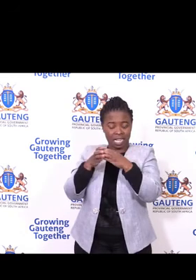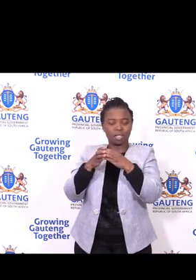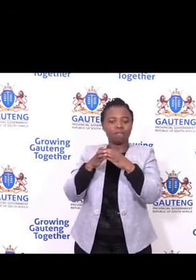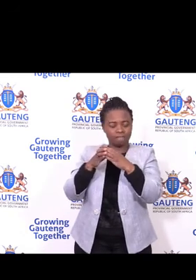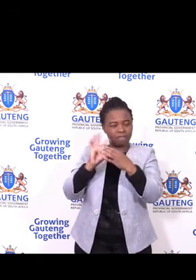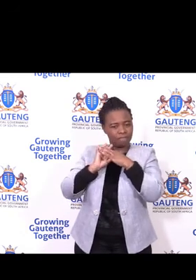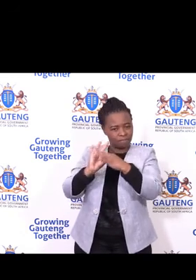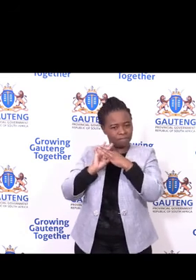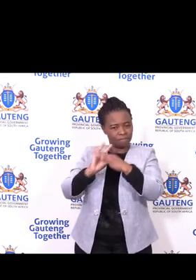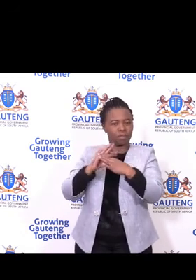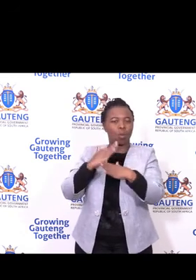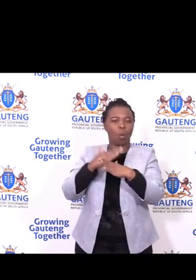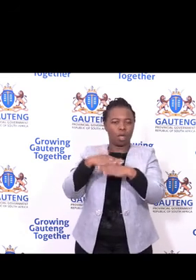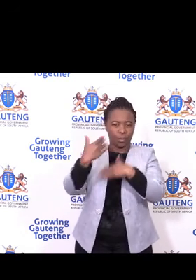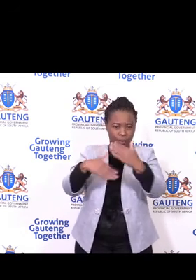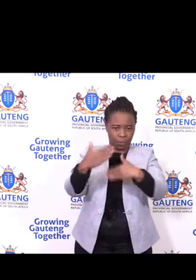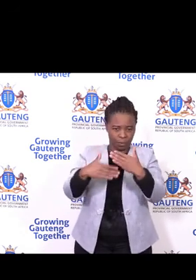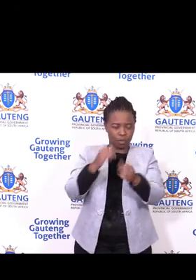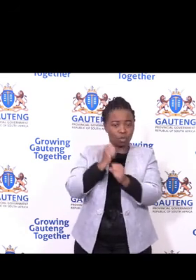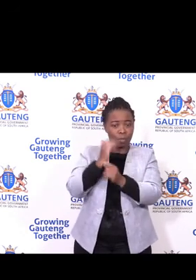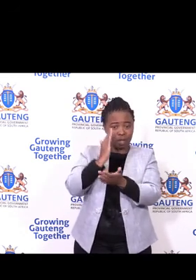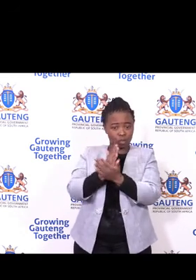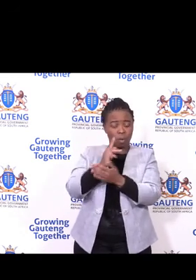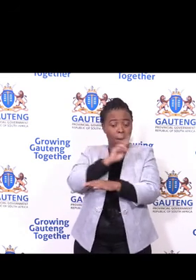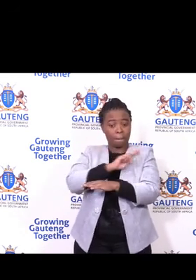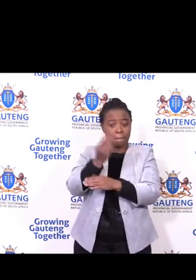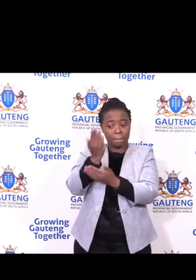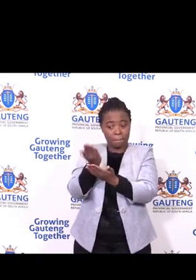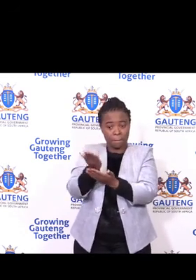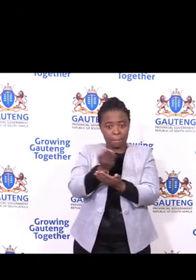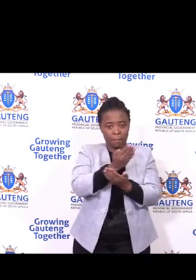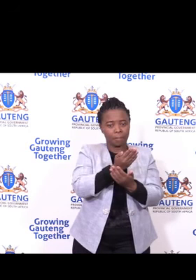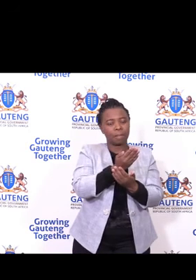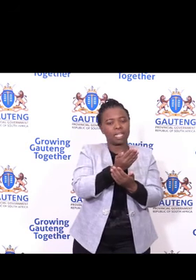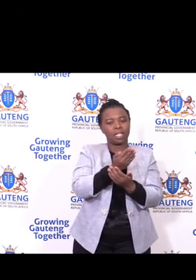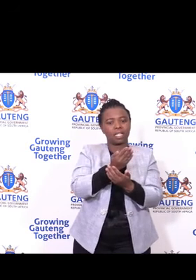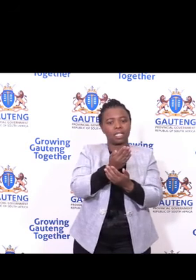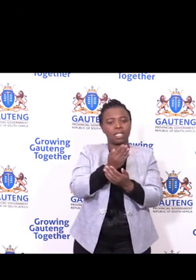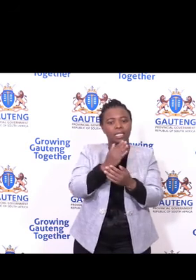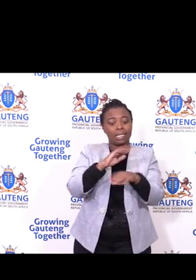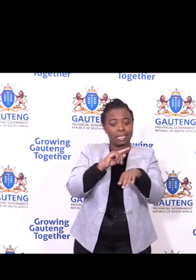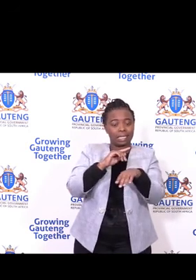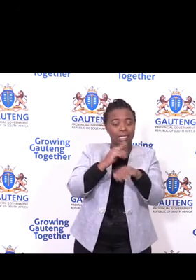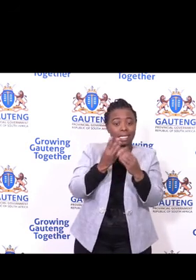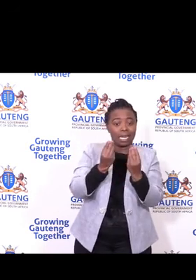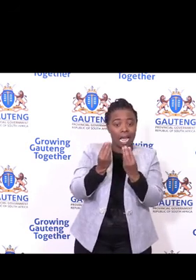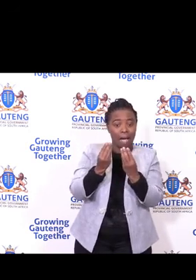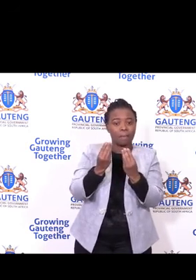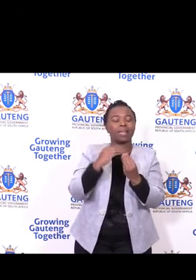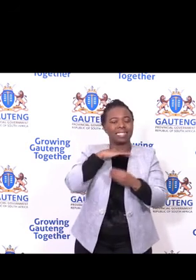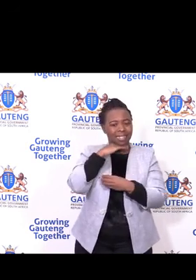the bed capacity in our province is adequate. There are a number